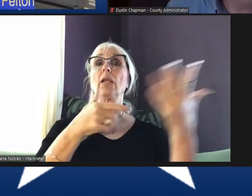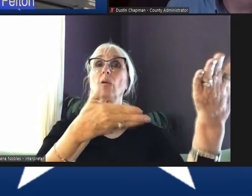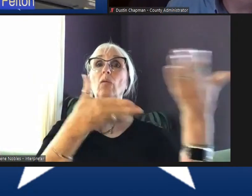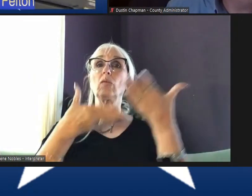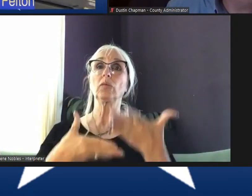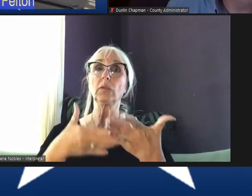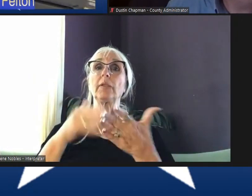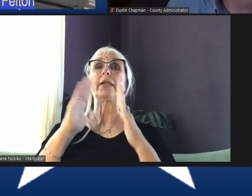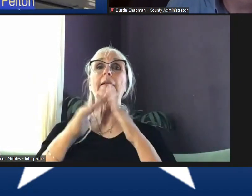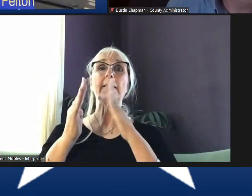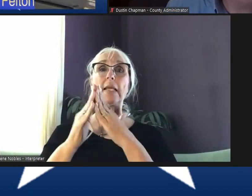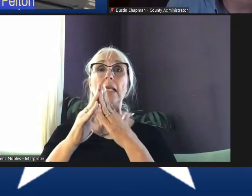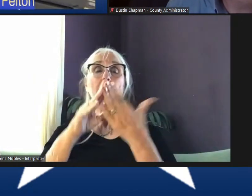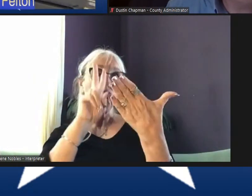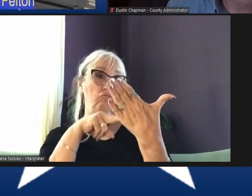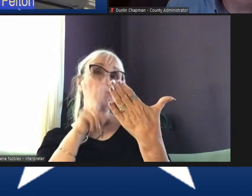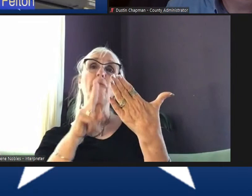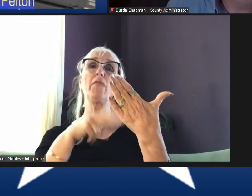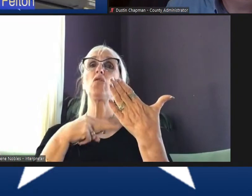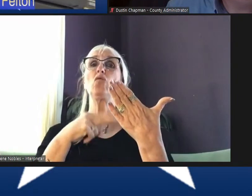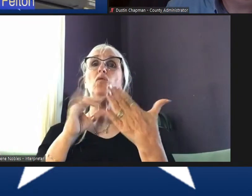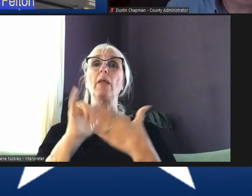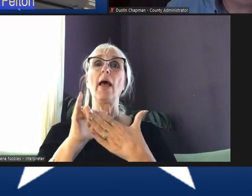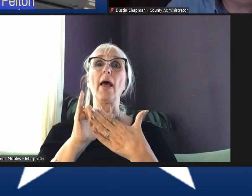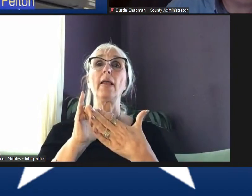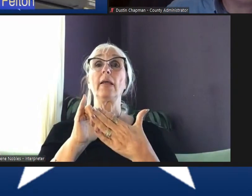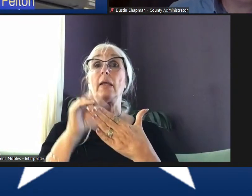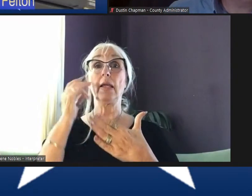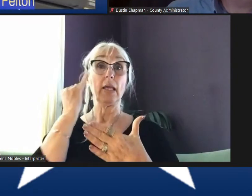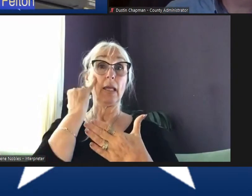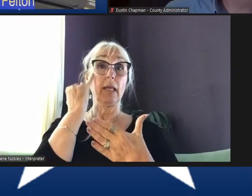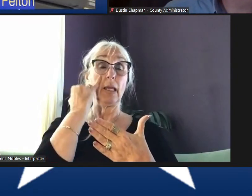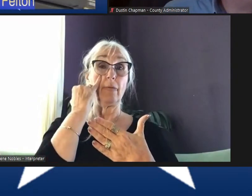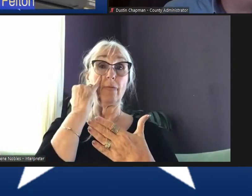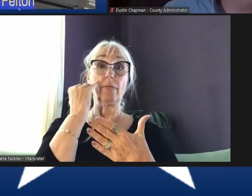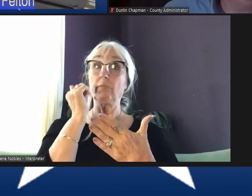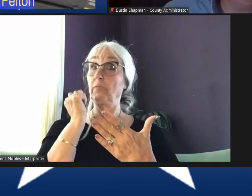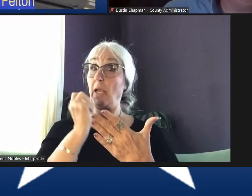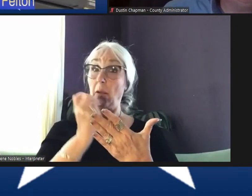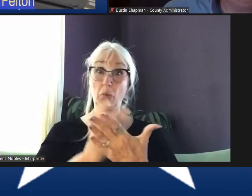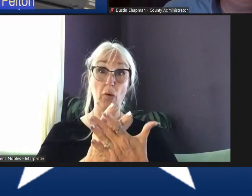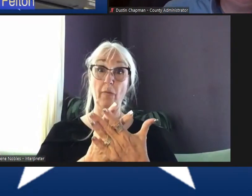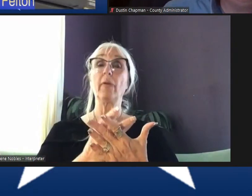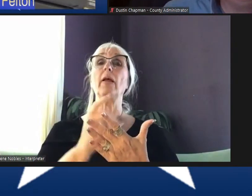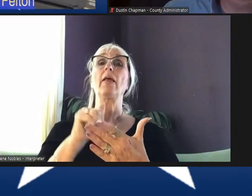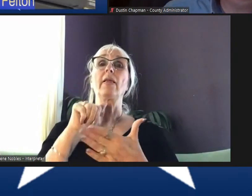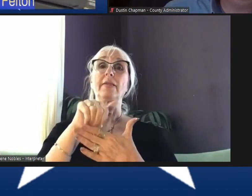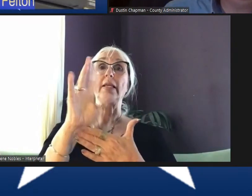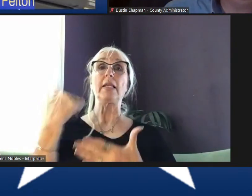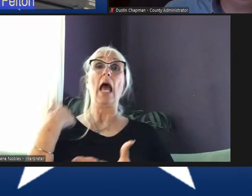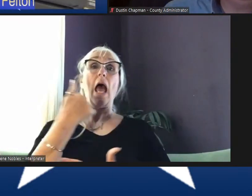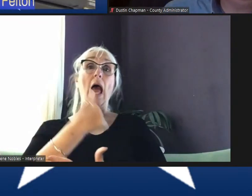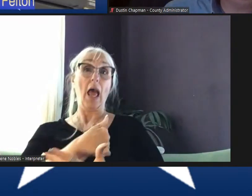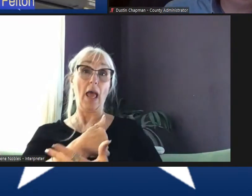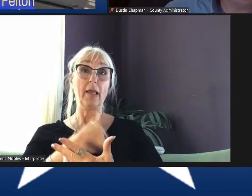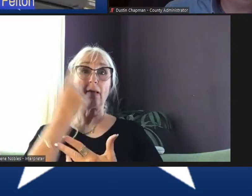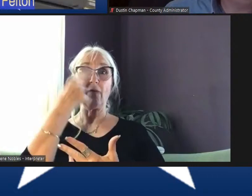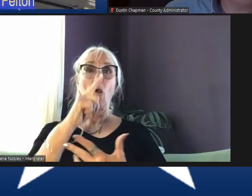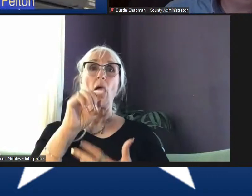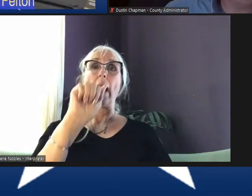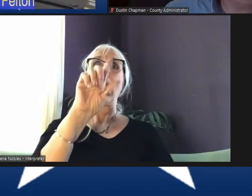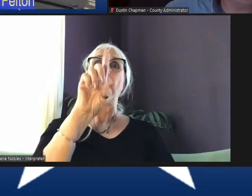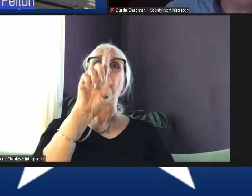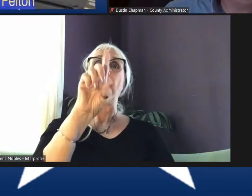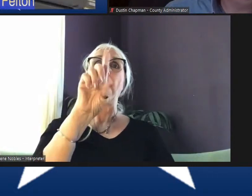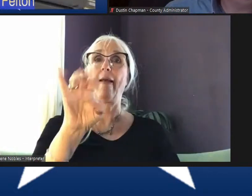it. And then if they are okay with it, then they send it to us for an advance. So you review it at